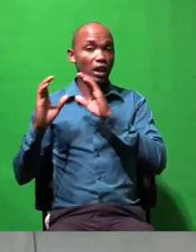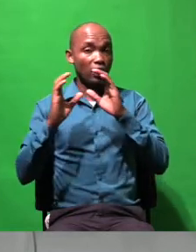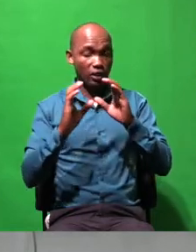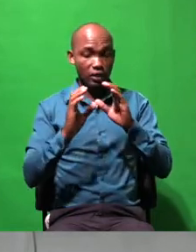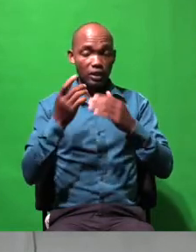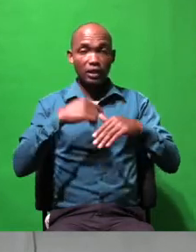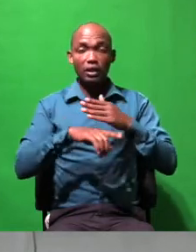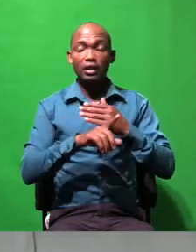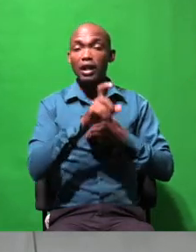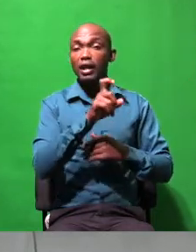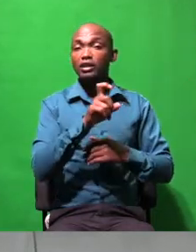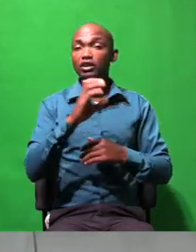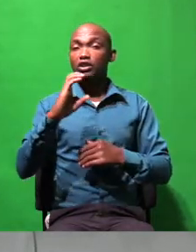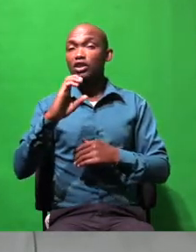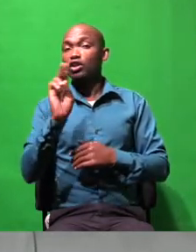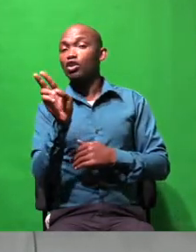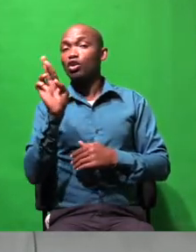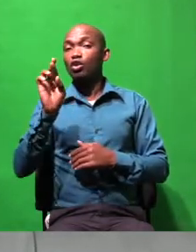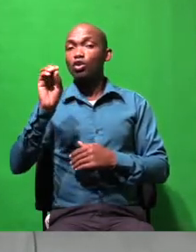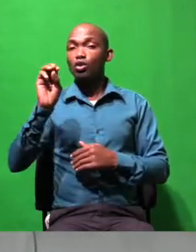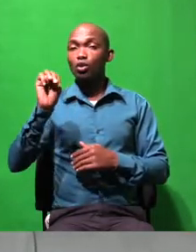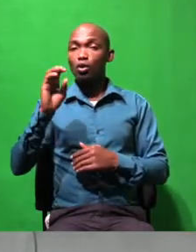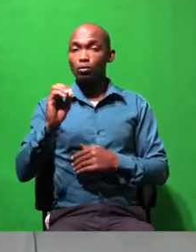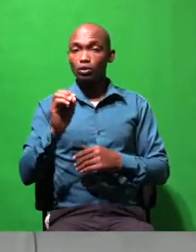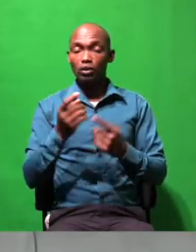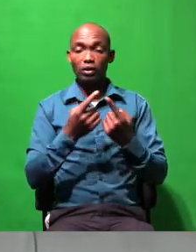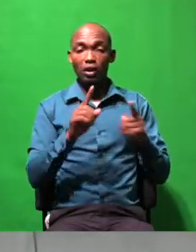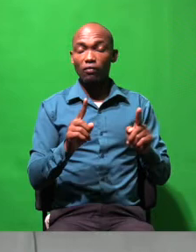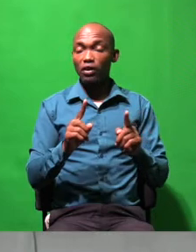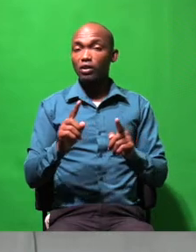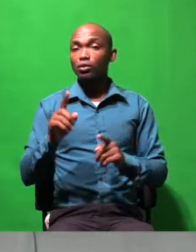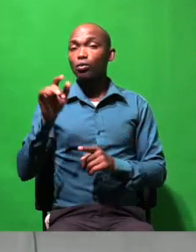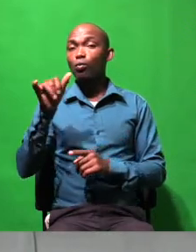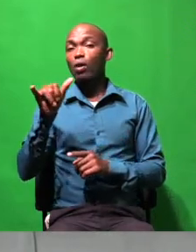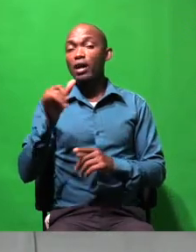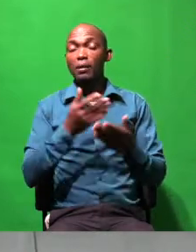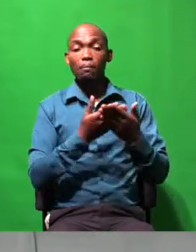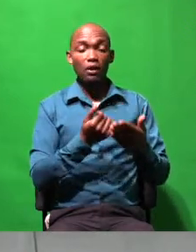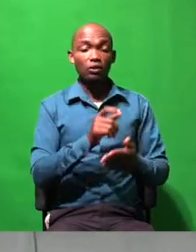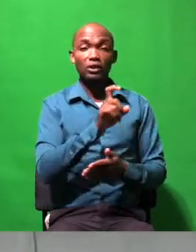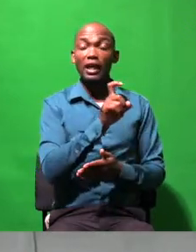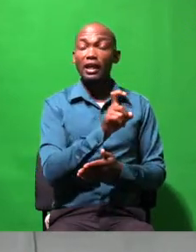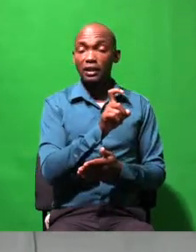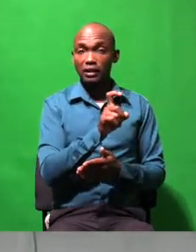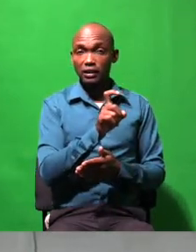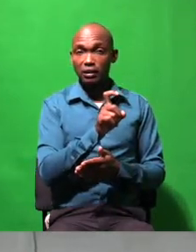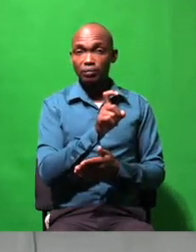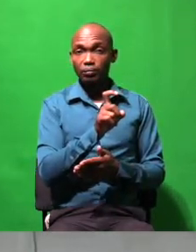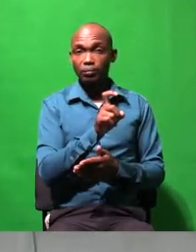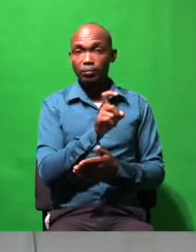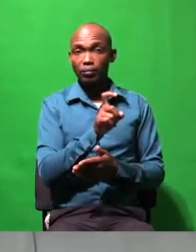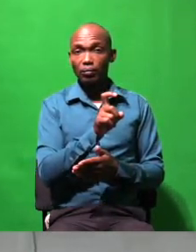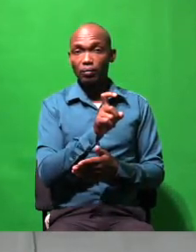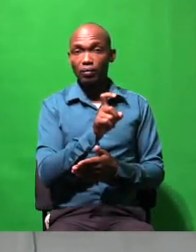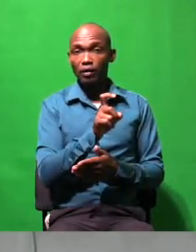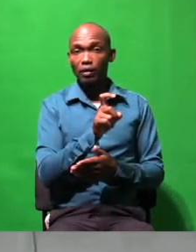a X chromosome rather than in Y chromosome, because X chromosome possesses